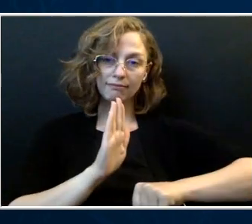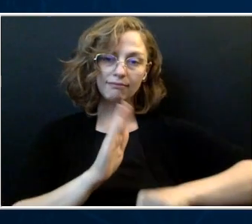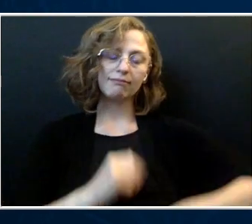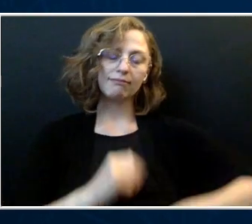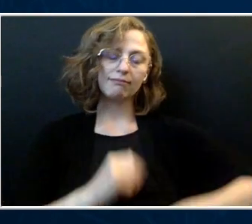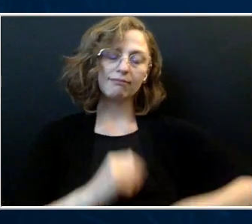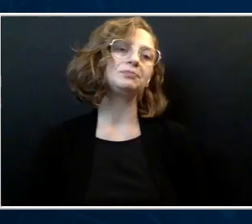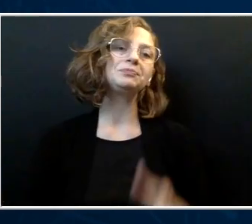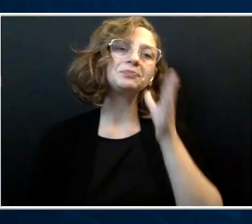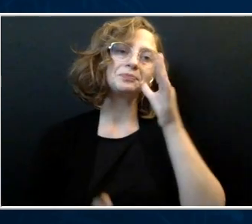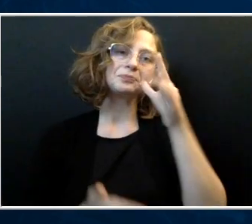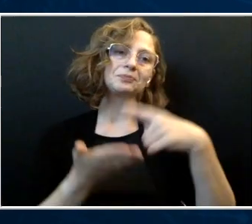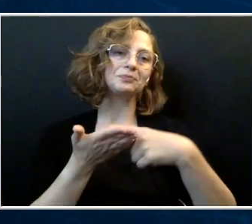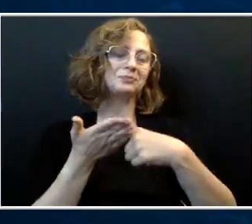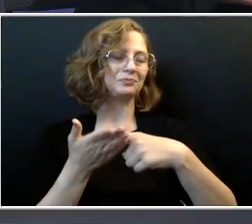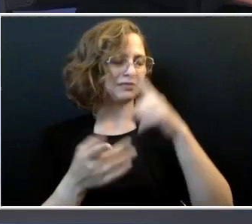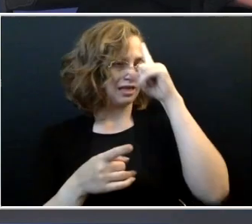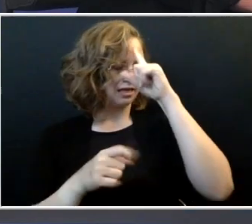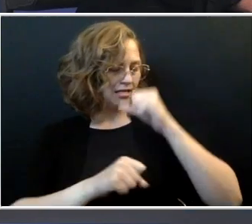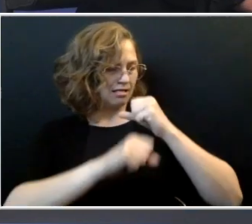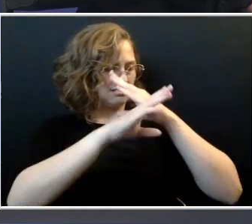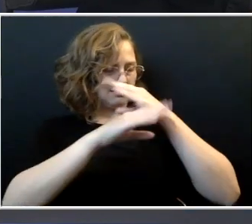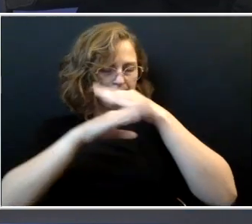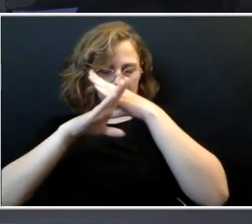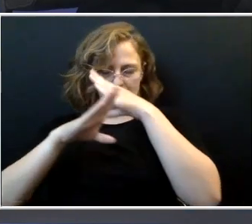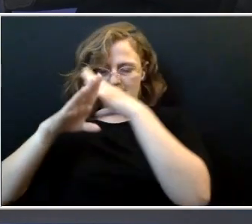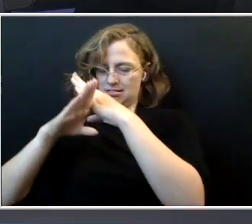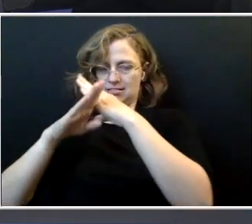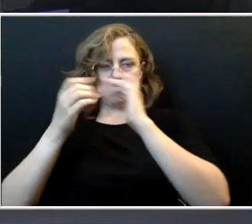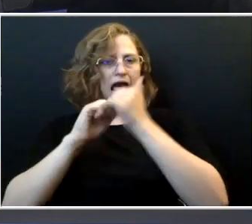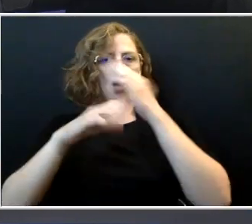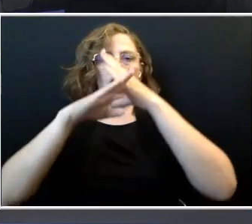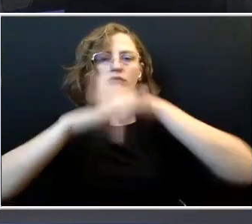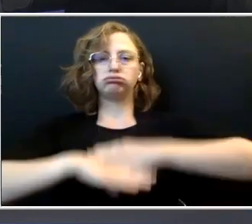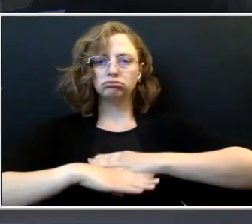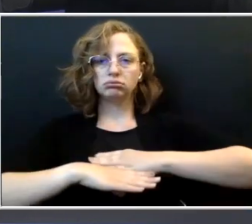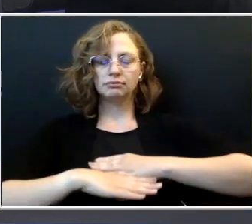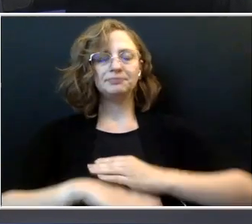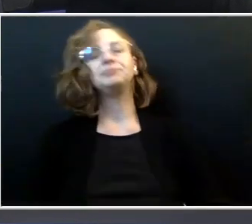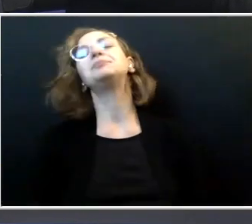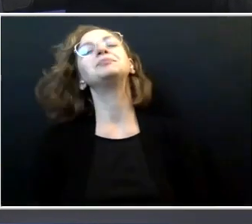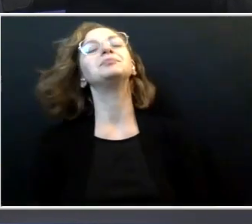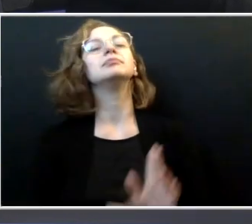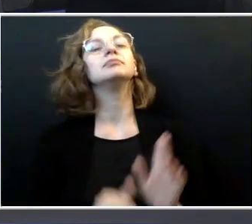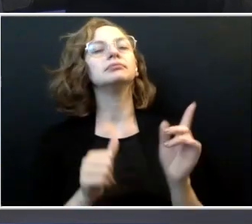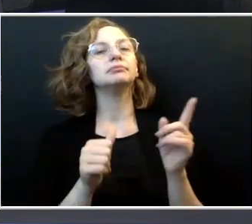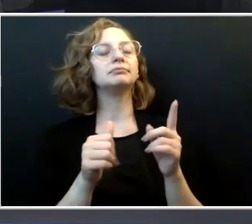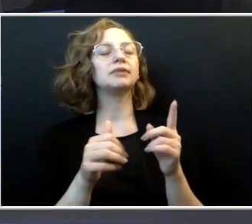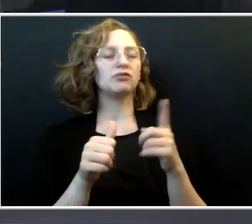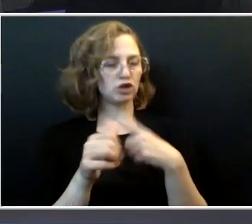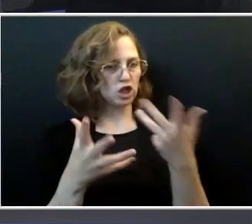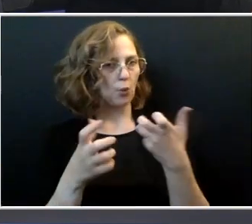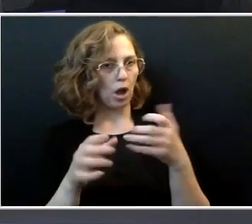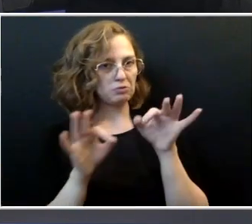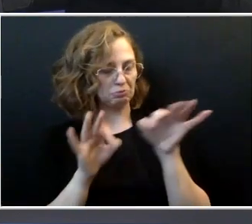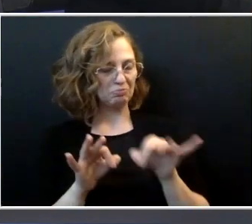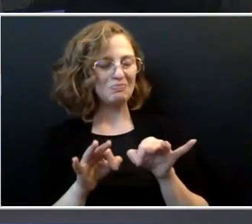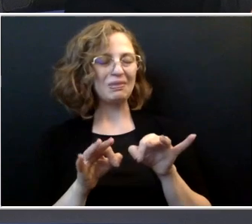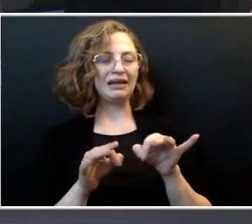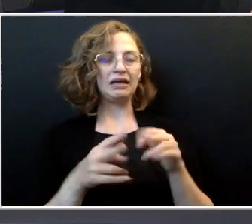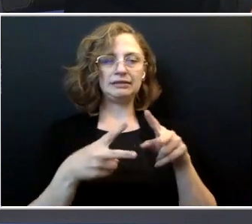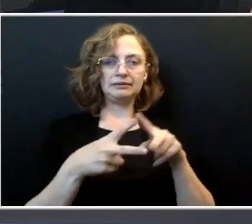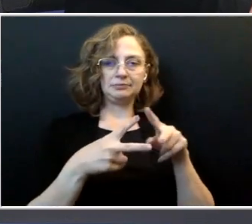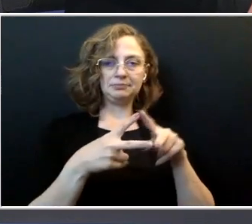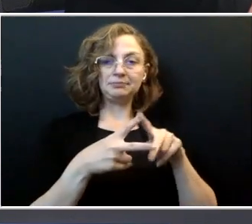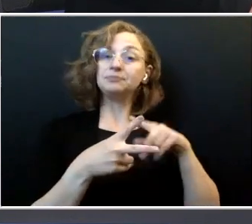do exercise. But first, we should establish two terms. There is physical activity, which is pretty much movement of any